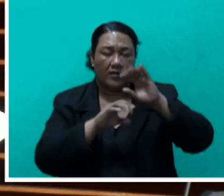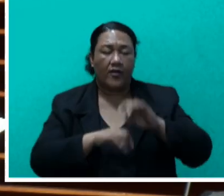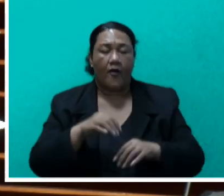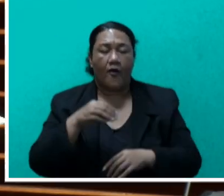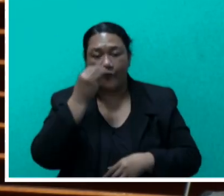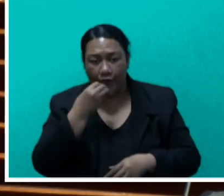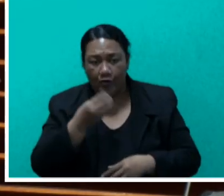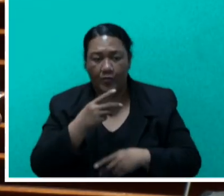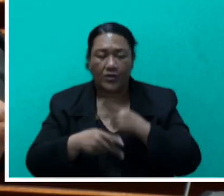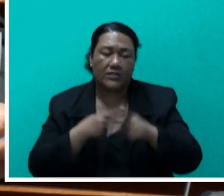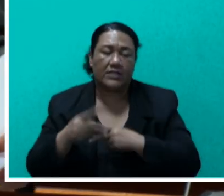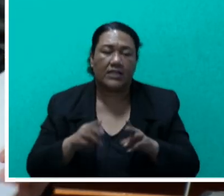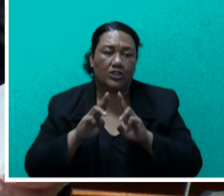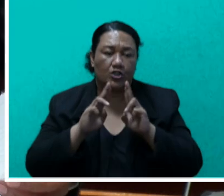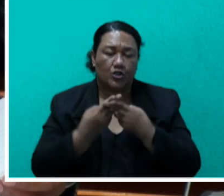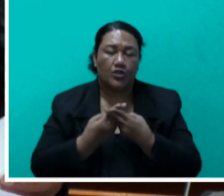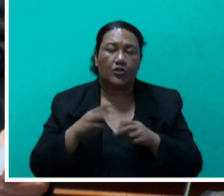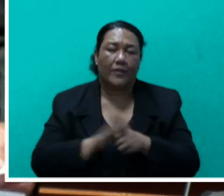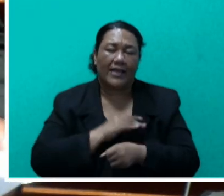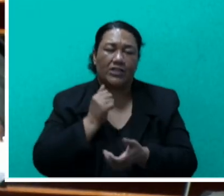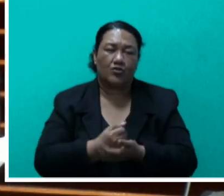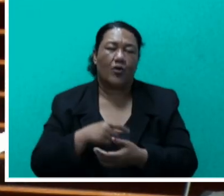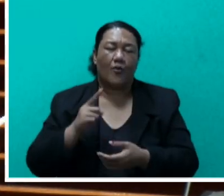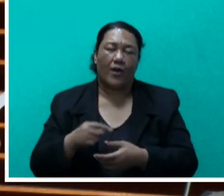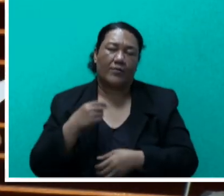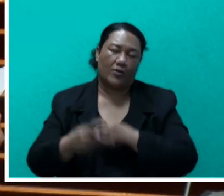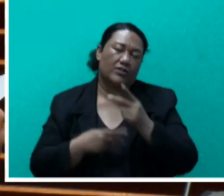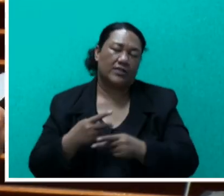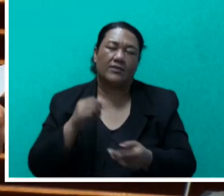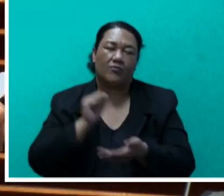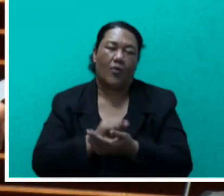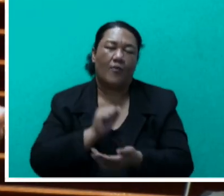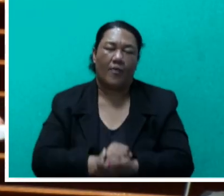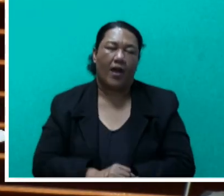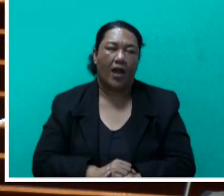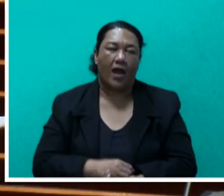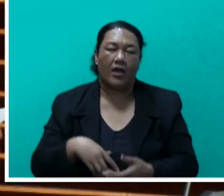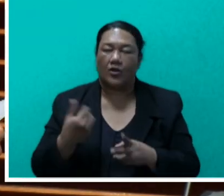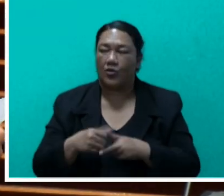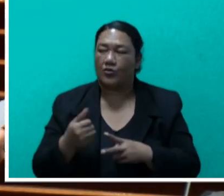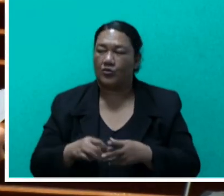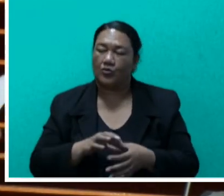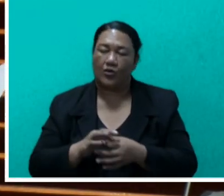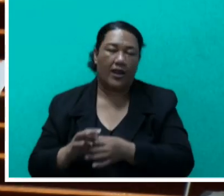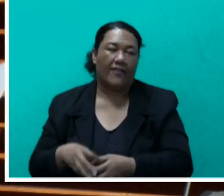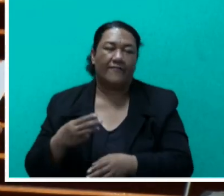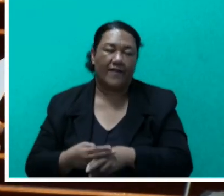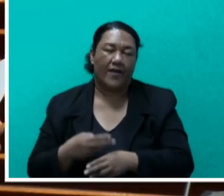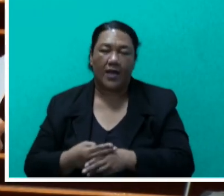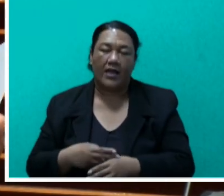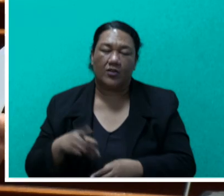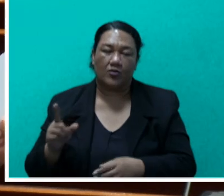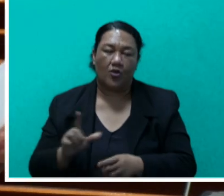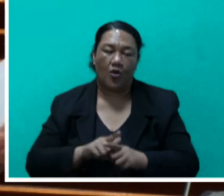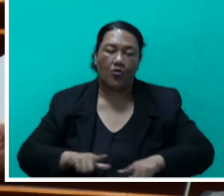to make possible the growth of niche markets through rural processing hubs. This directly connects farmers to locally created markets